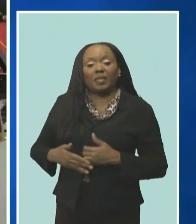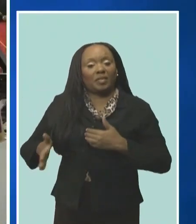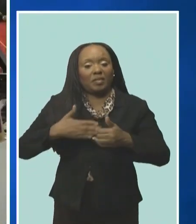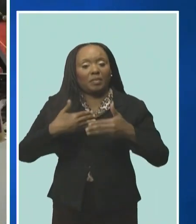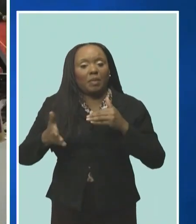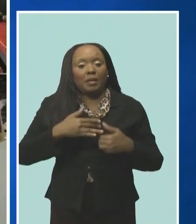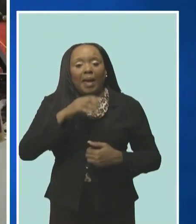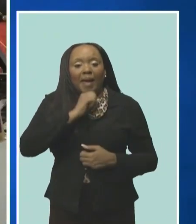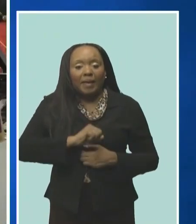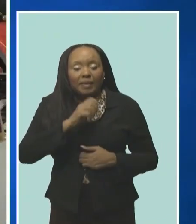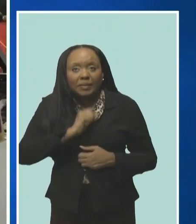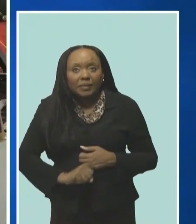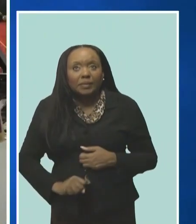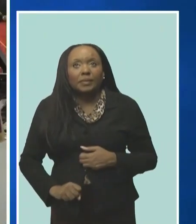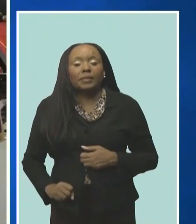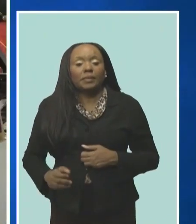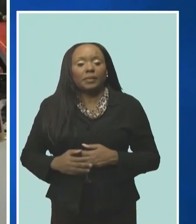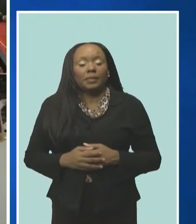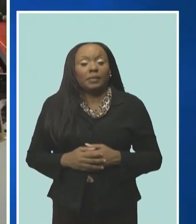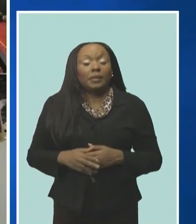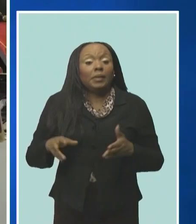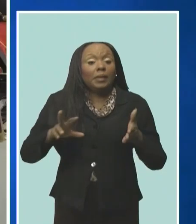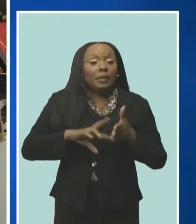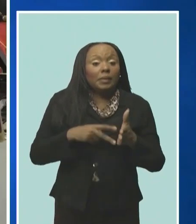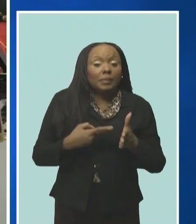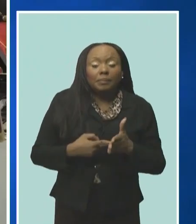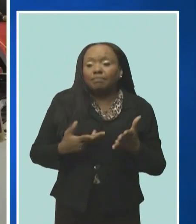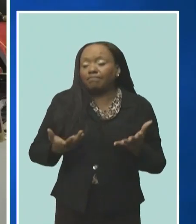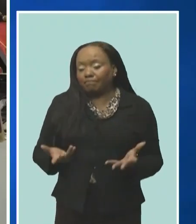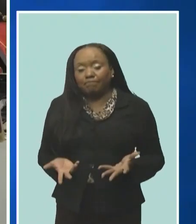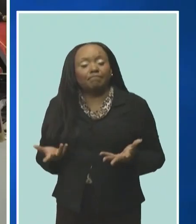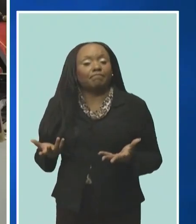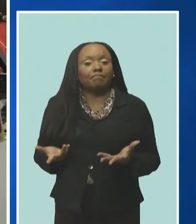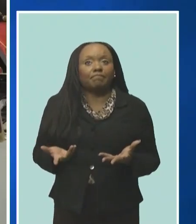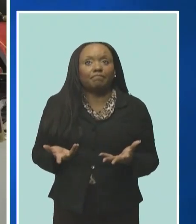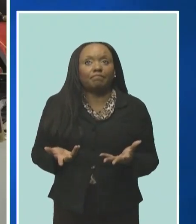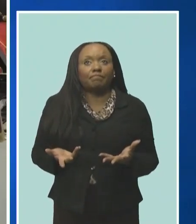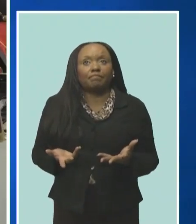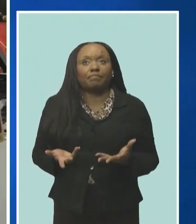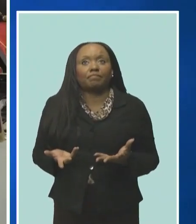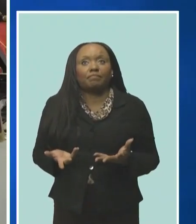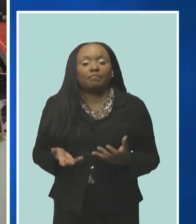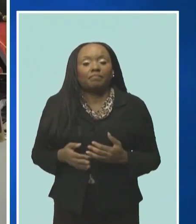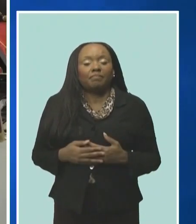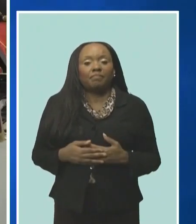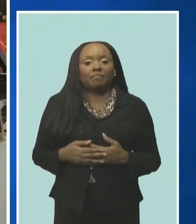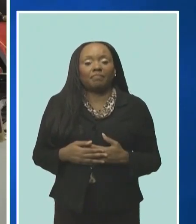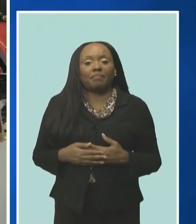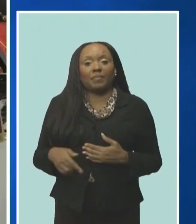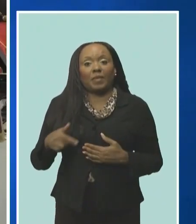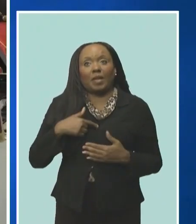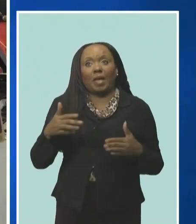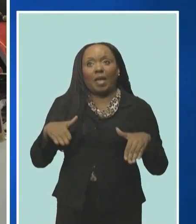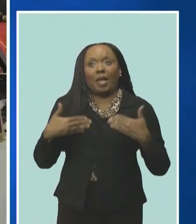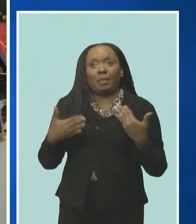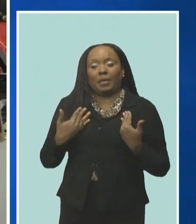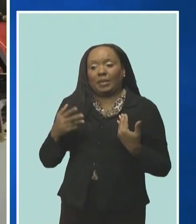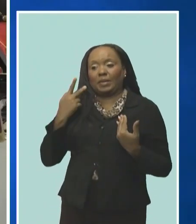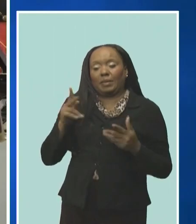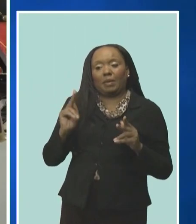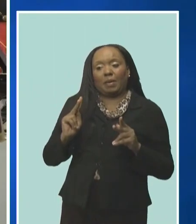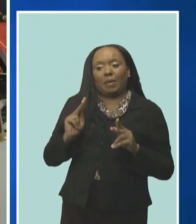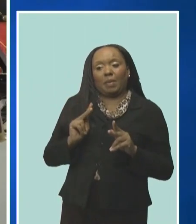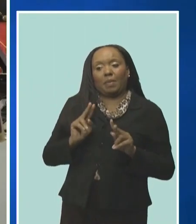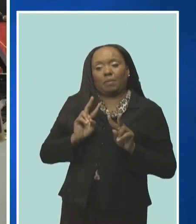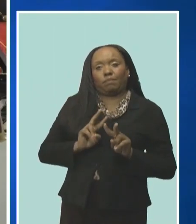ages, but which would also mean that, of course, and I was very pleased while processing in this evening to see